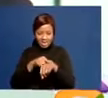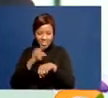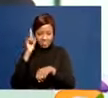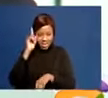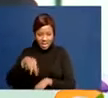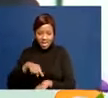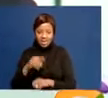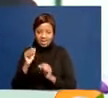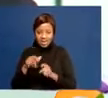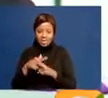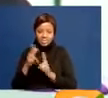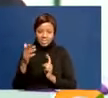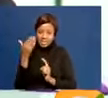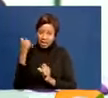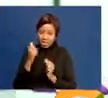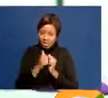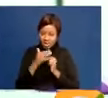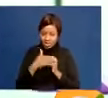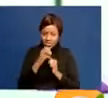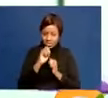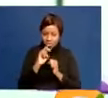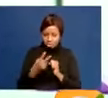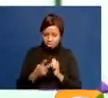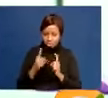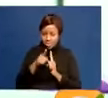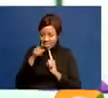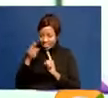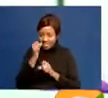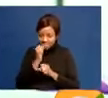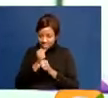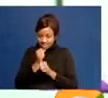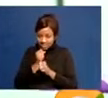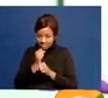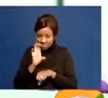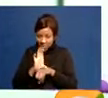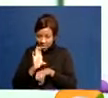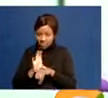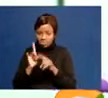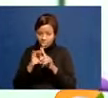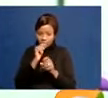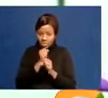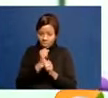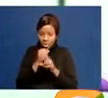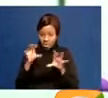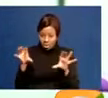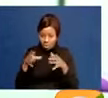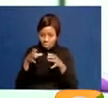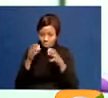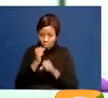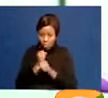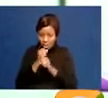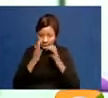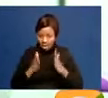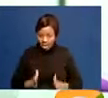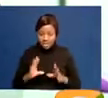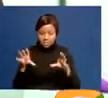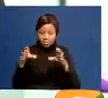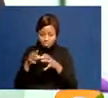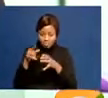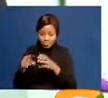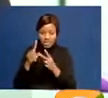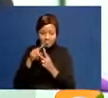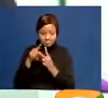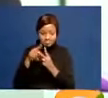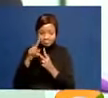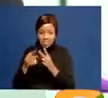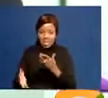1902 when they were moved. But that church, together with the labor movement, have been an integral part of the journey of independence in Kenya, because in